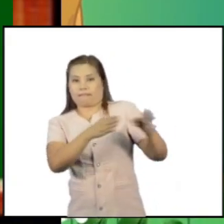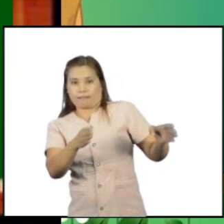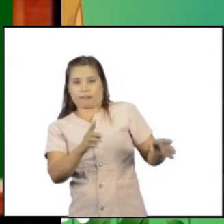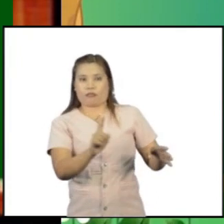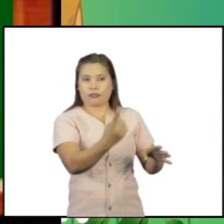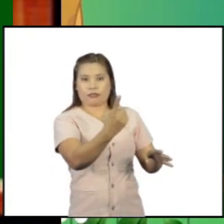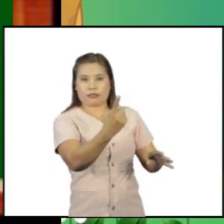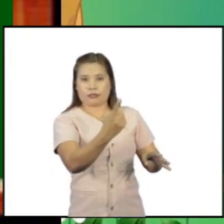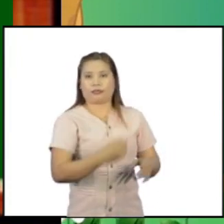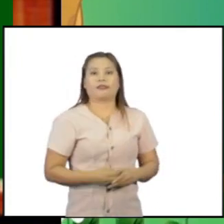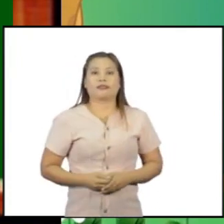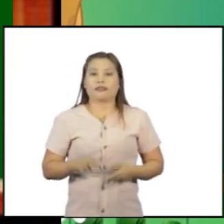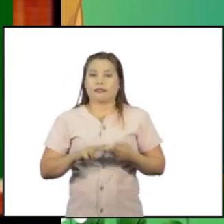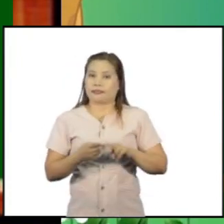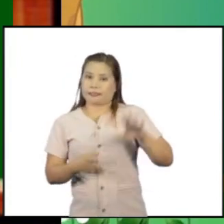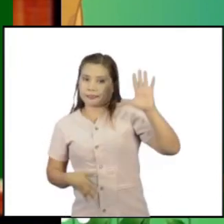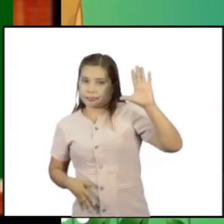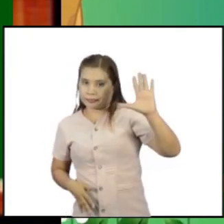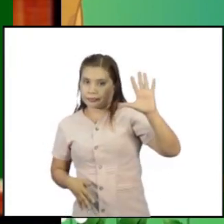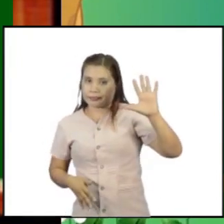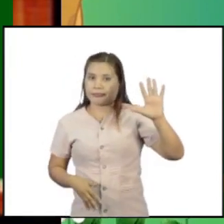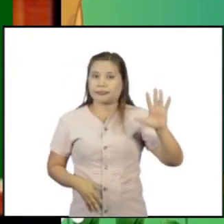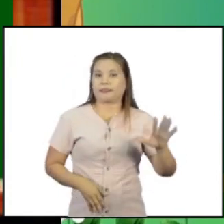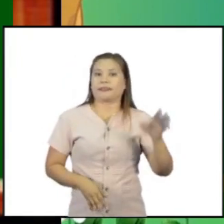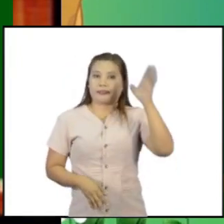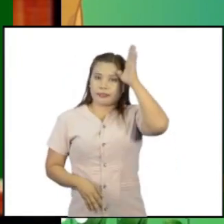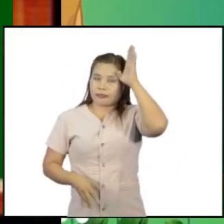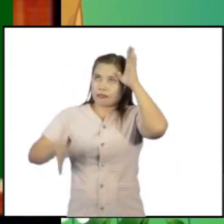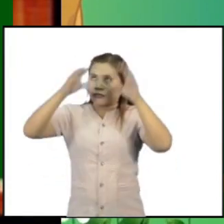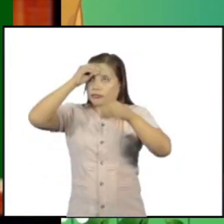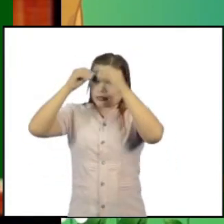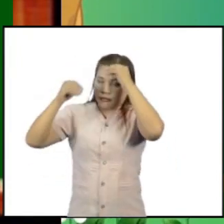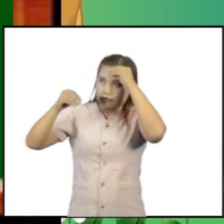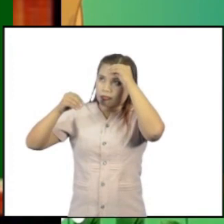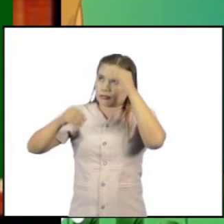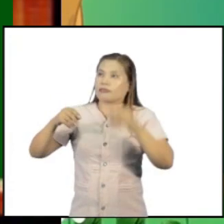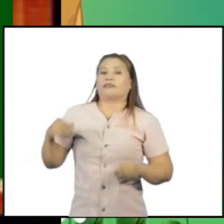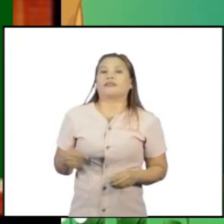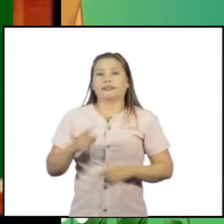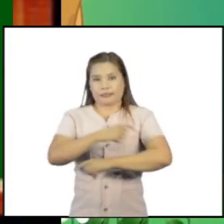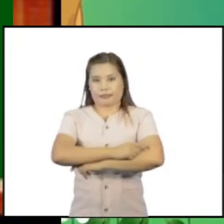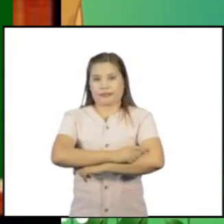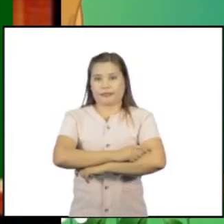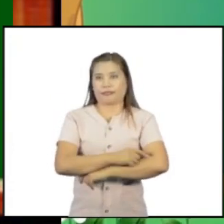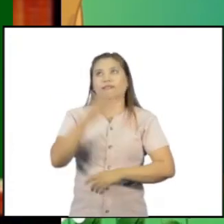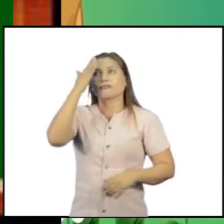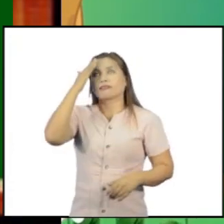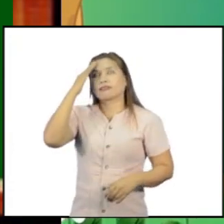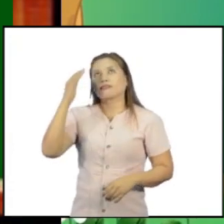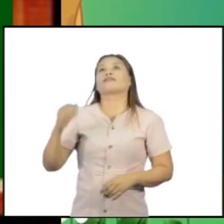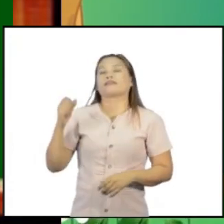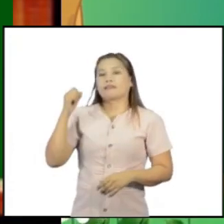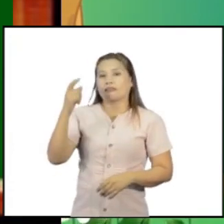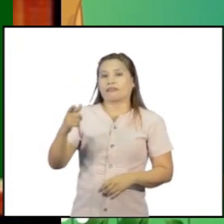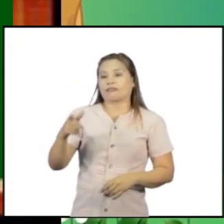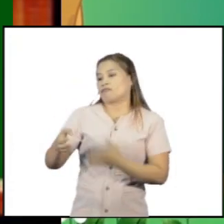one. Number 5. Benny learned a lesson that day, and he no longer